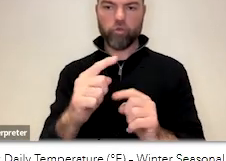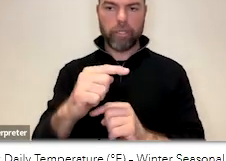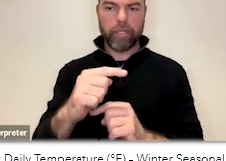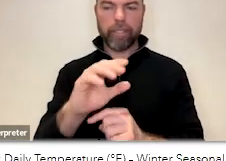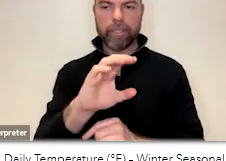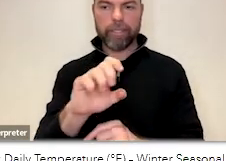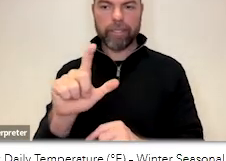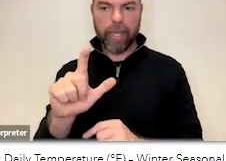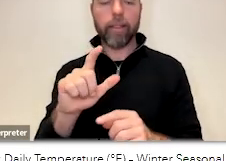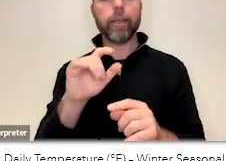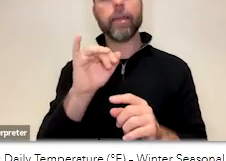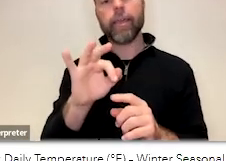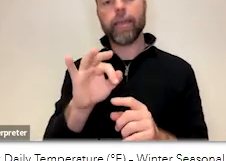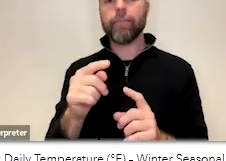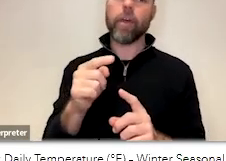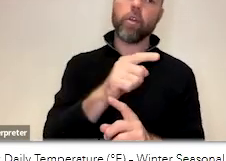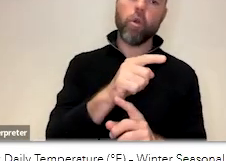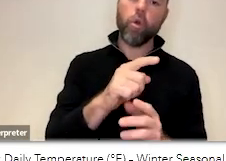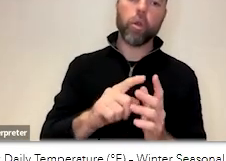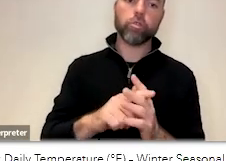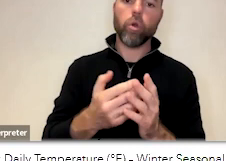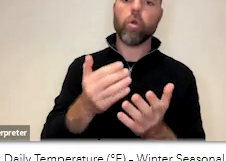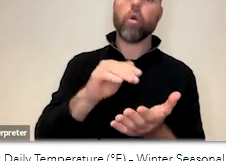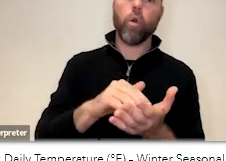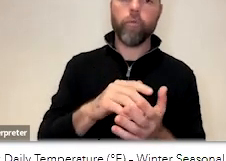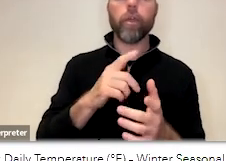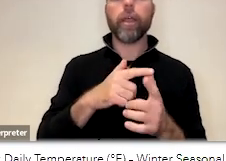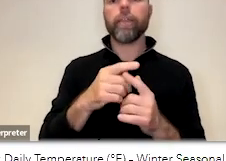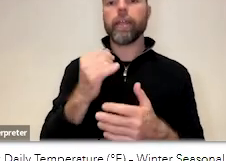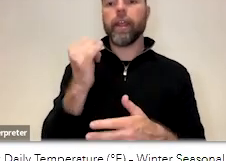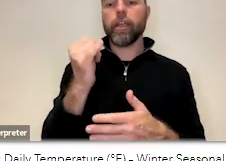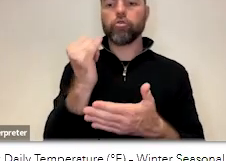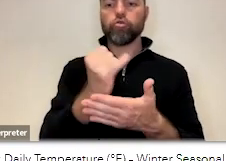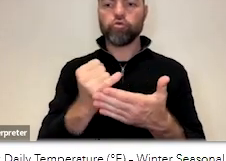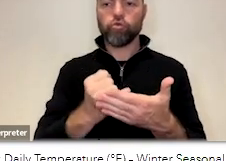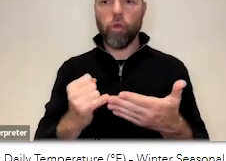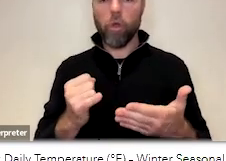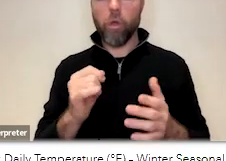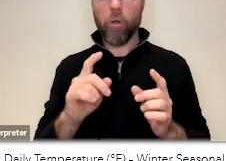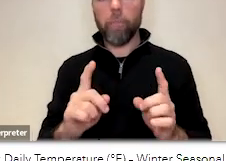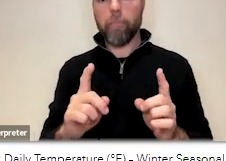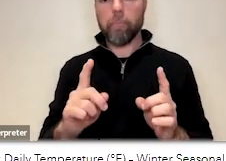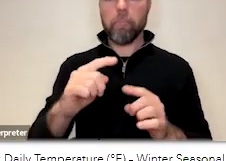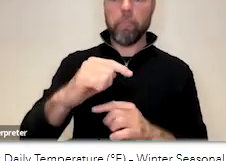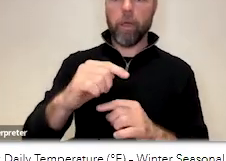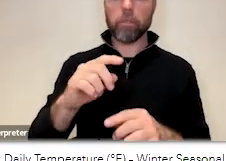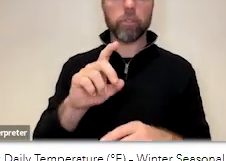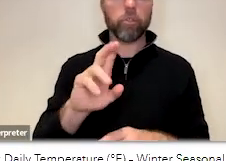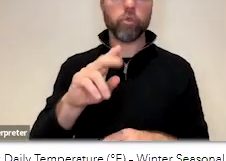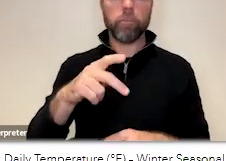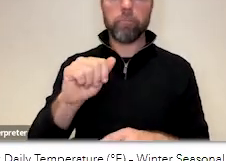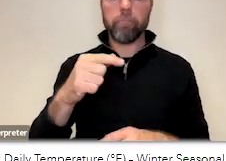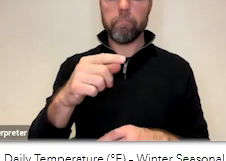I come back here and I start over and I draw a little box here around DuPage County,